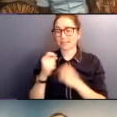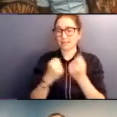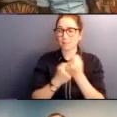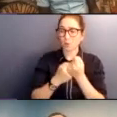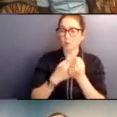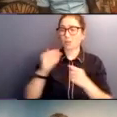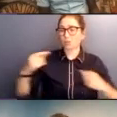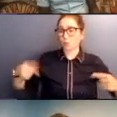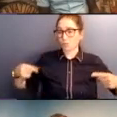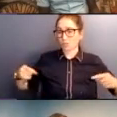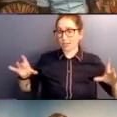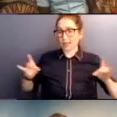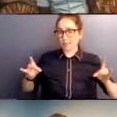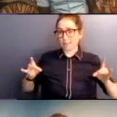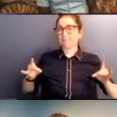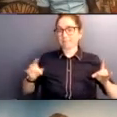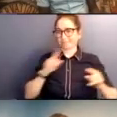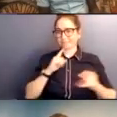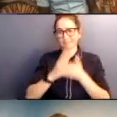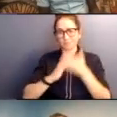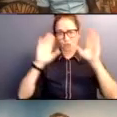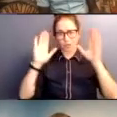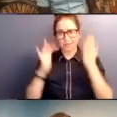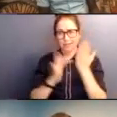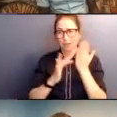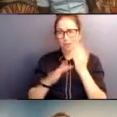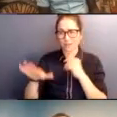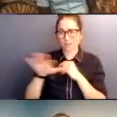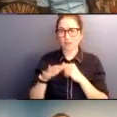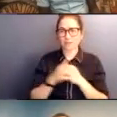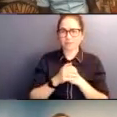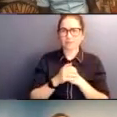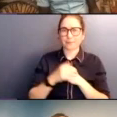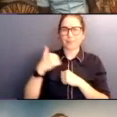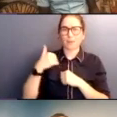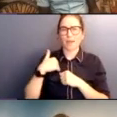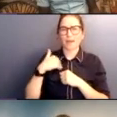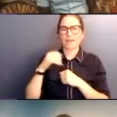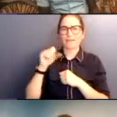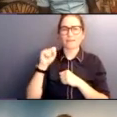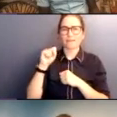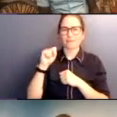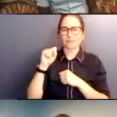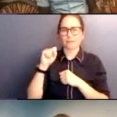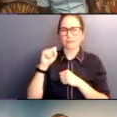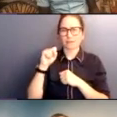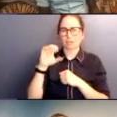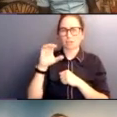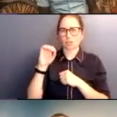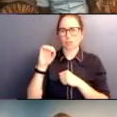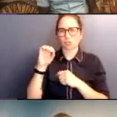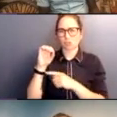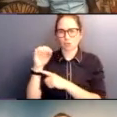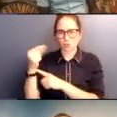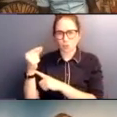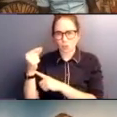And then there's some great technology out there as well, including the Scoog, which allows different programmable music to be played by